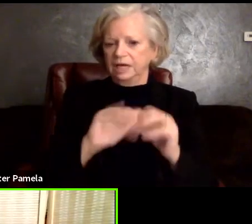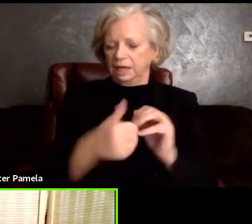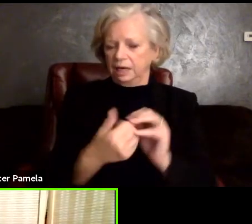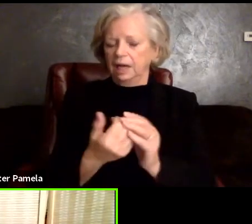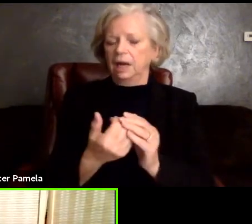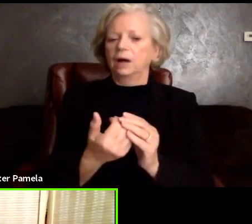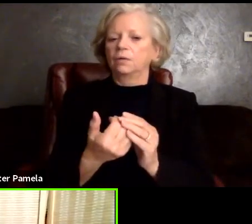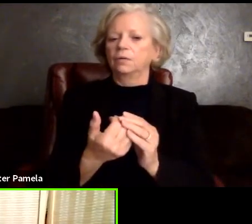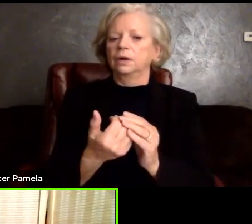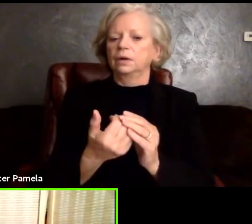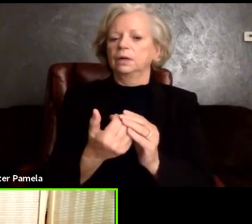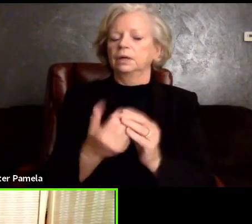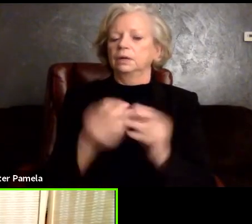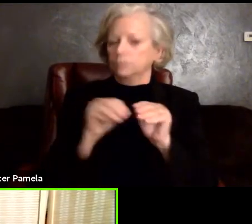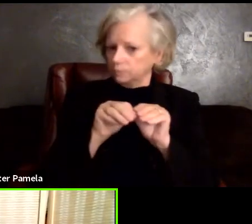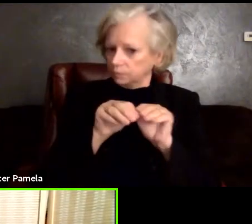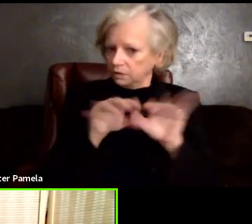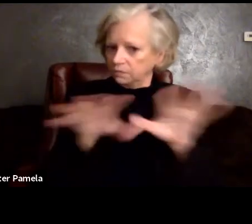moving forward.